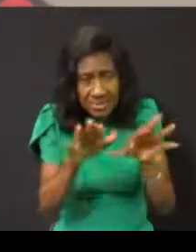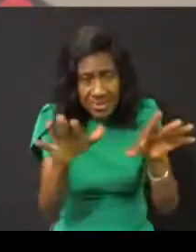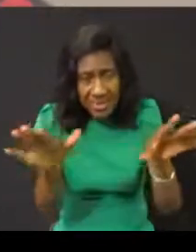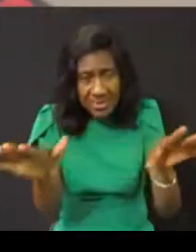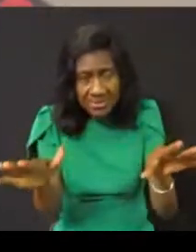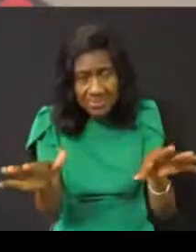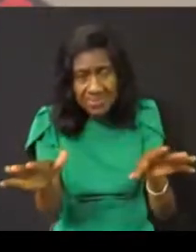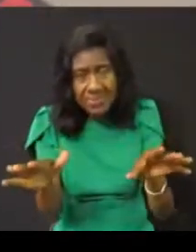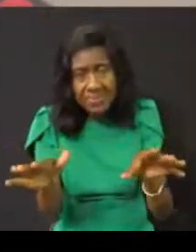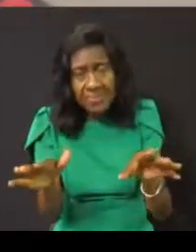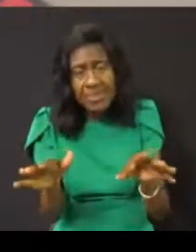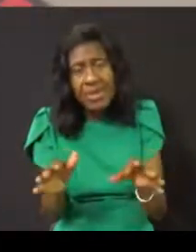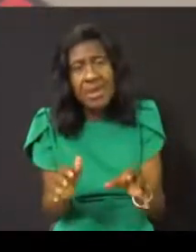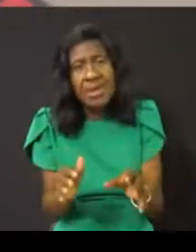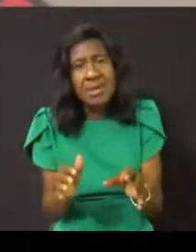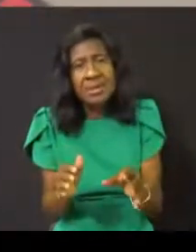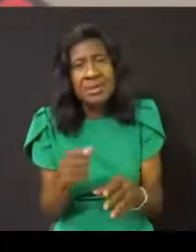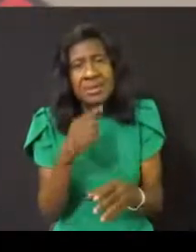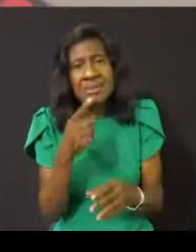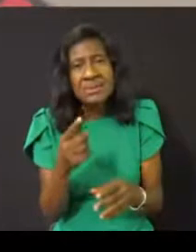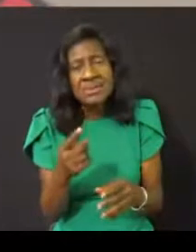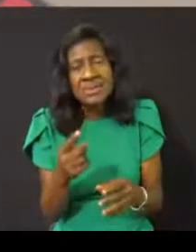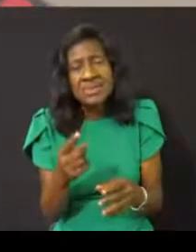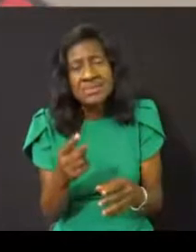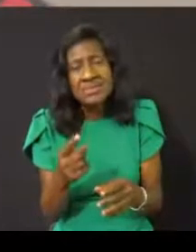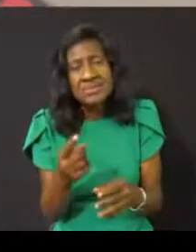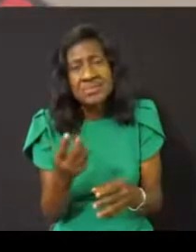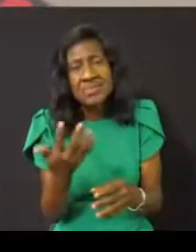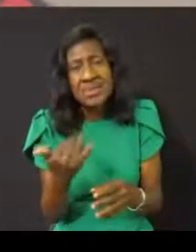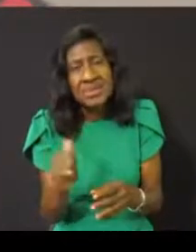love to be able to accommodate